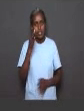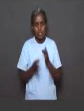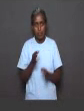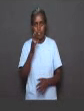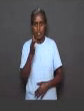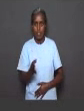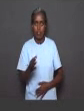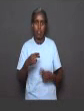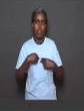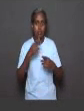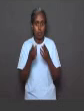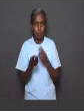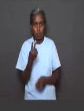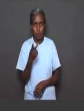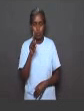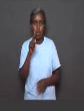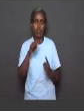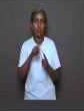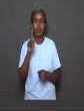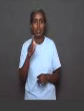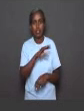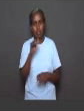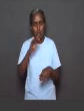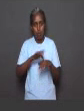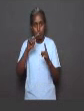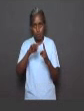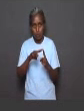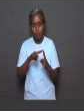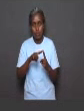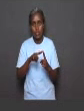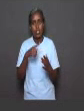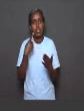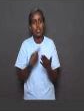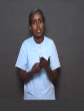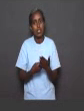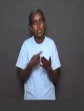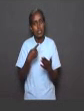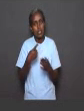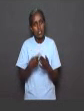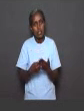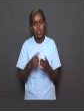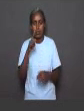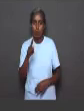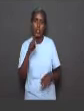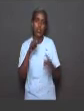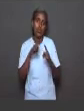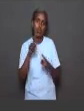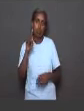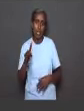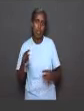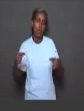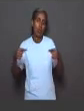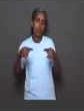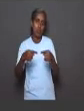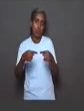If f is both 1 to 1 and onto, then it is a 1